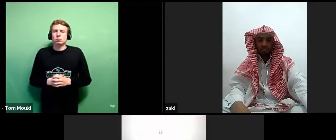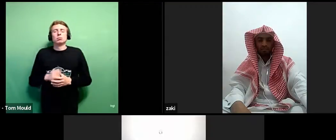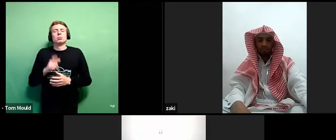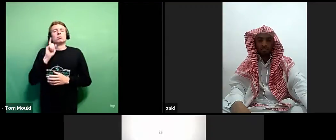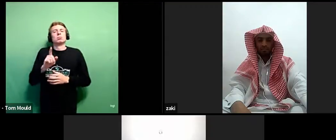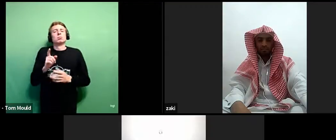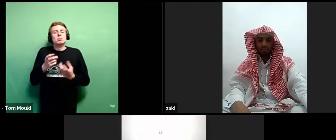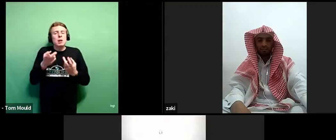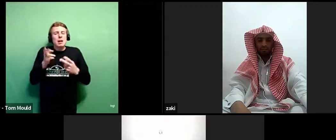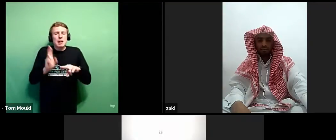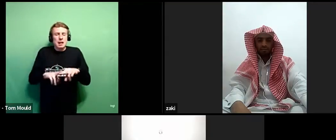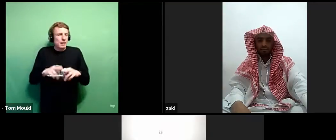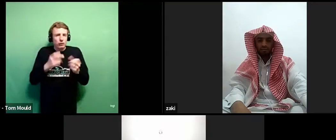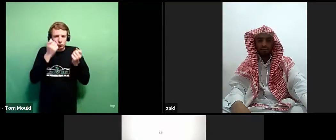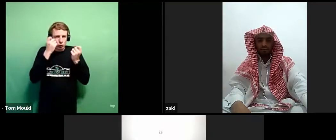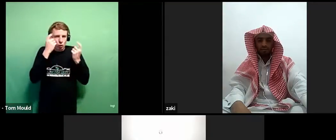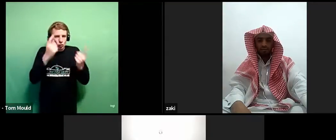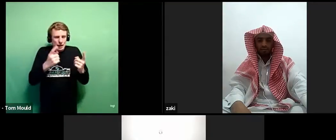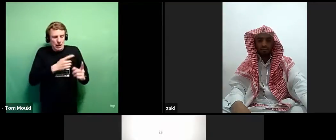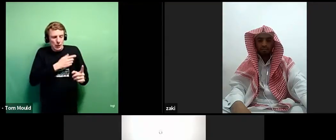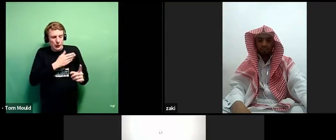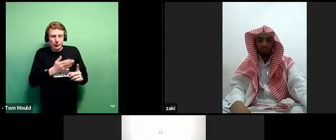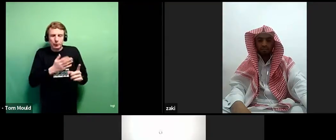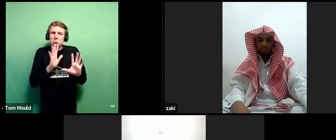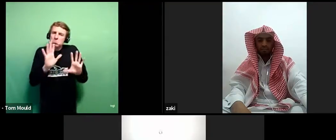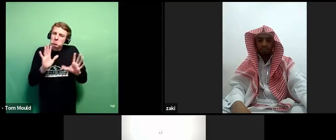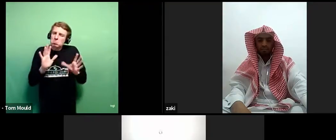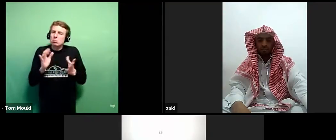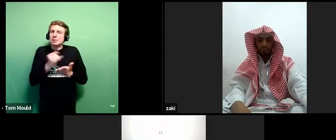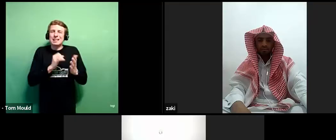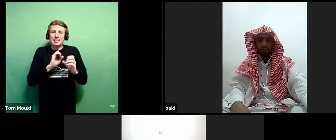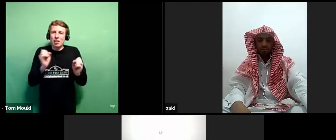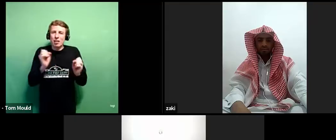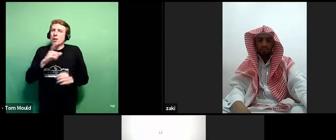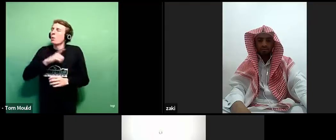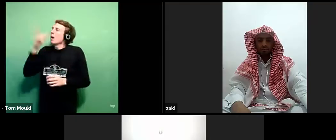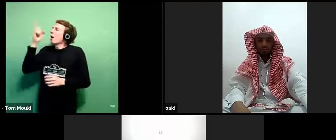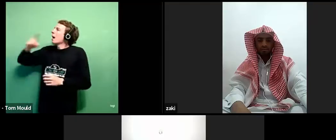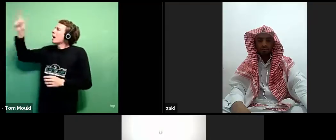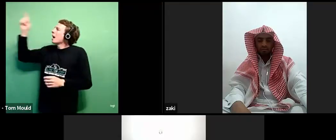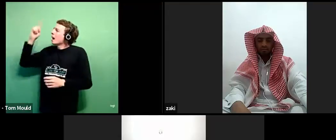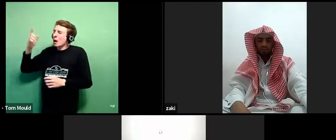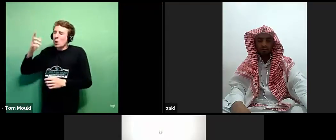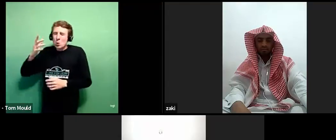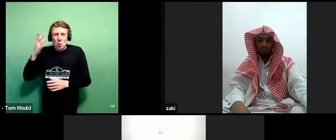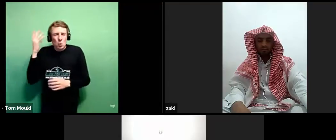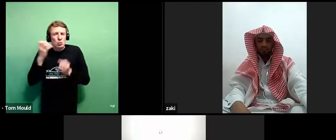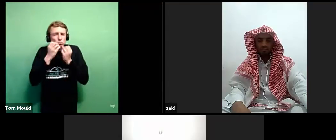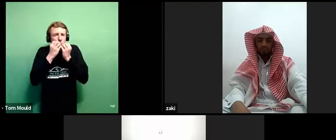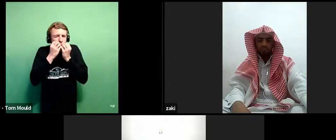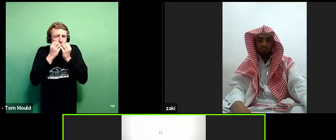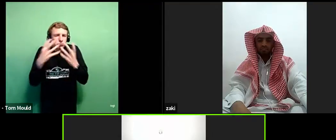on him. Truly Allah is oft forgiving, most merciful.